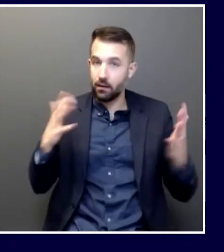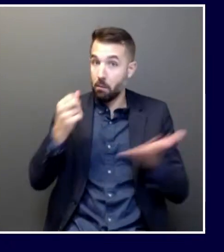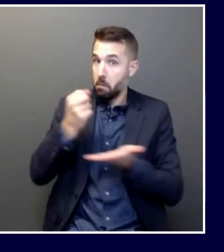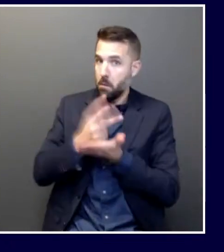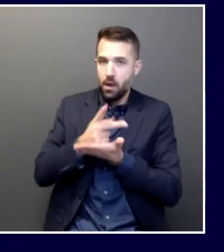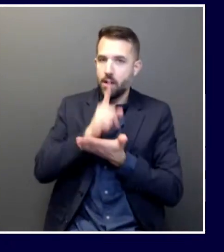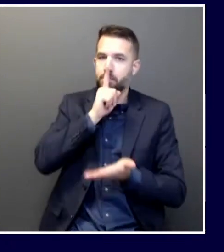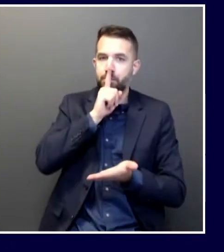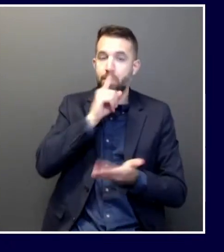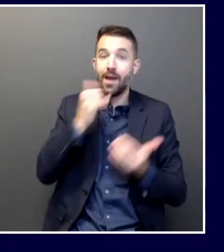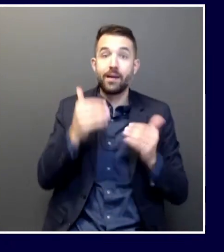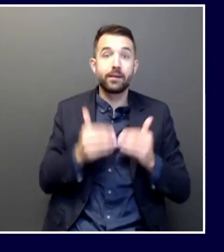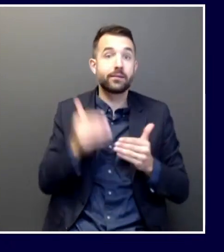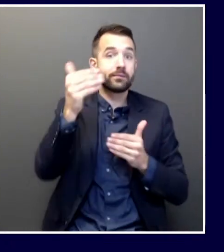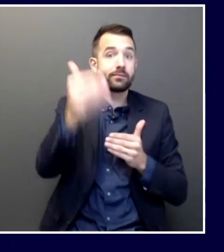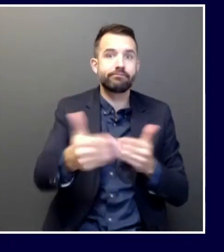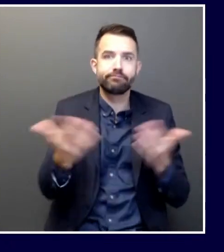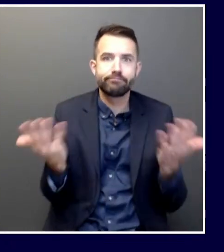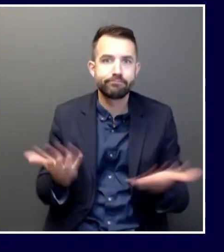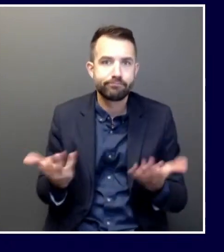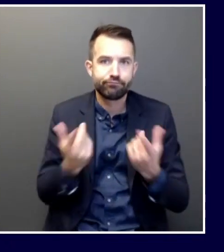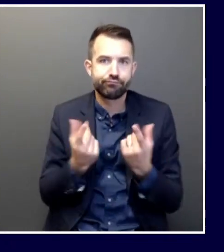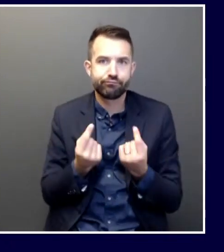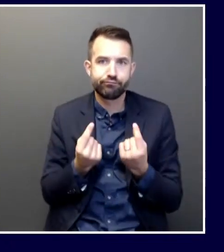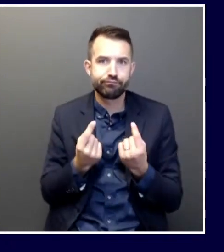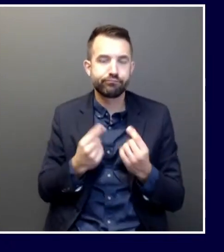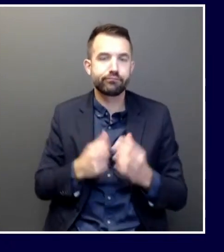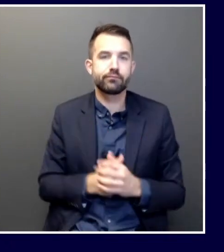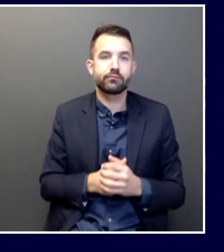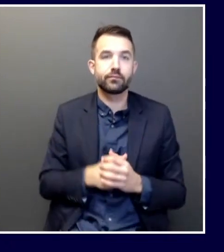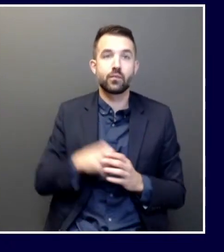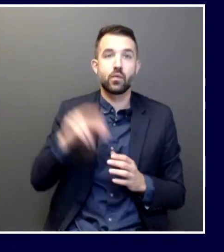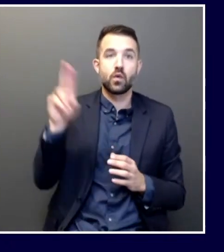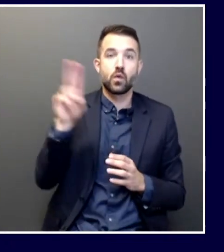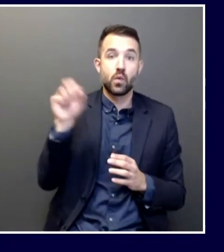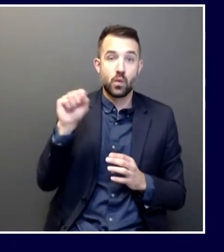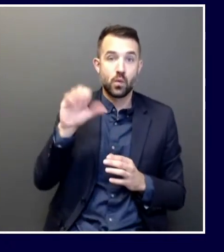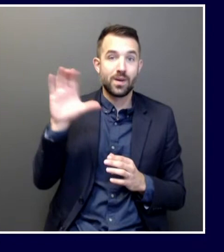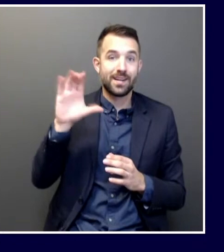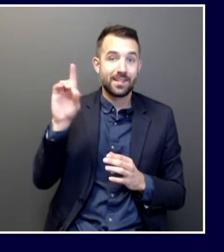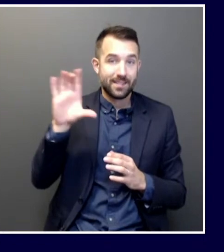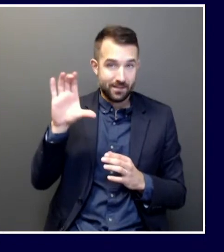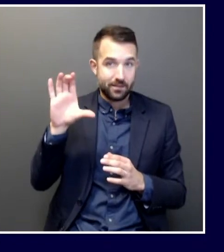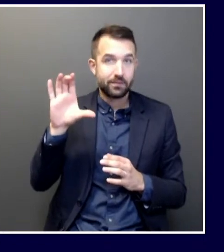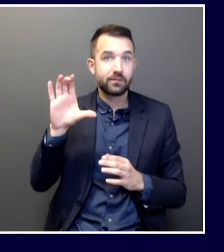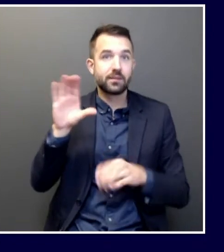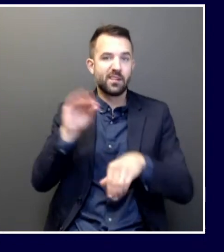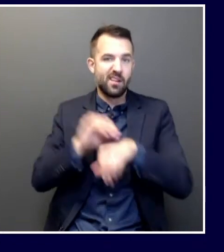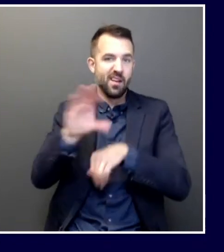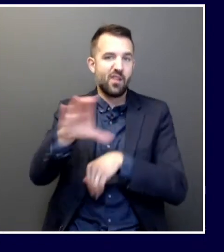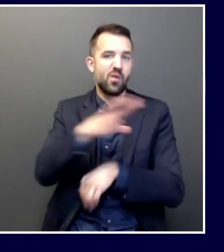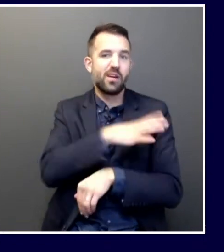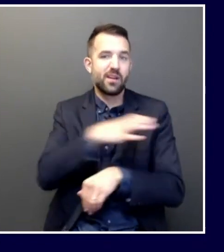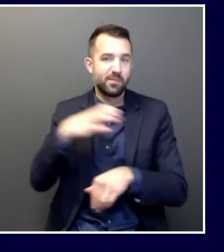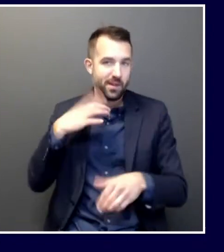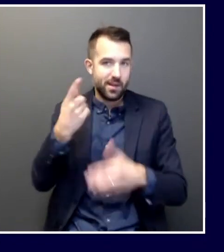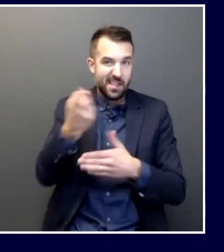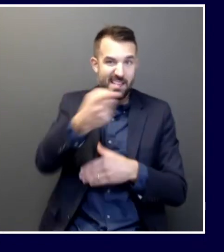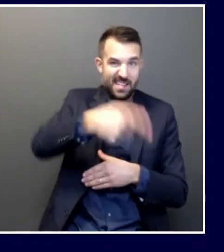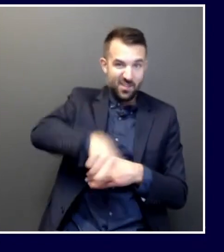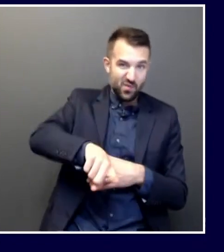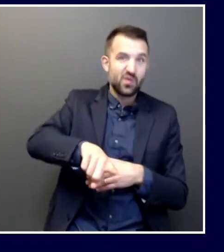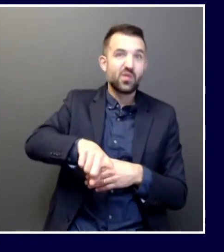process, are first for the US CDC's own advisory committee to meet next week and provide